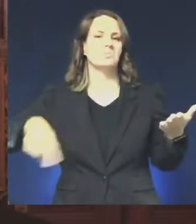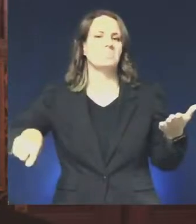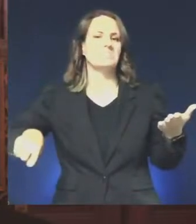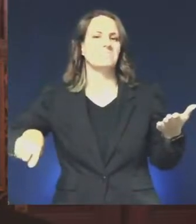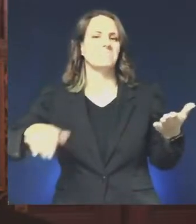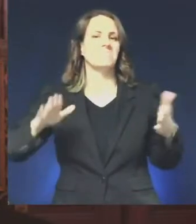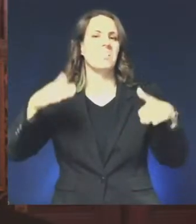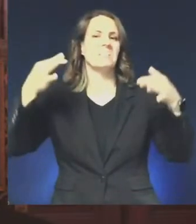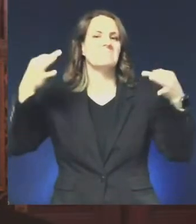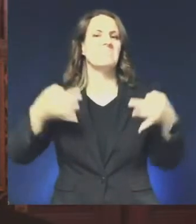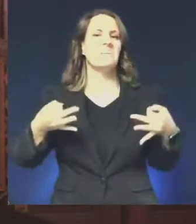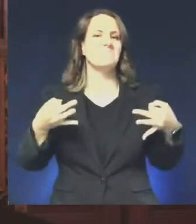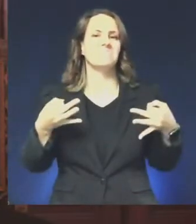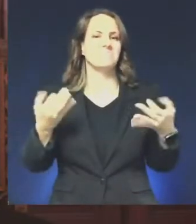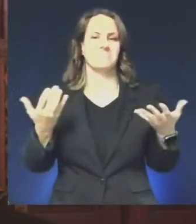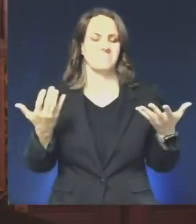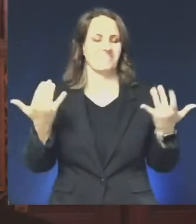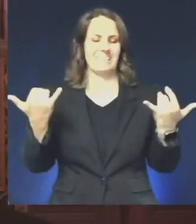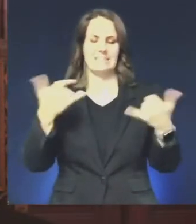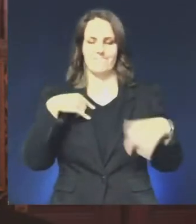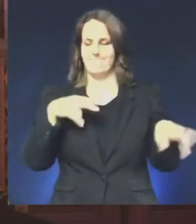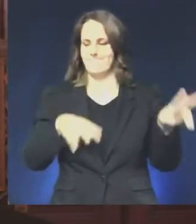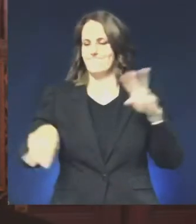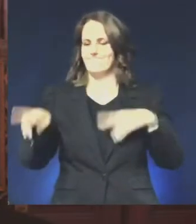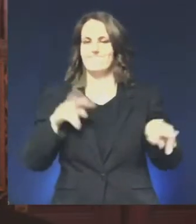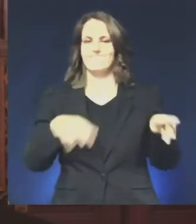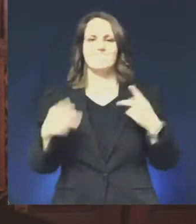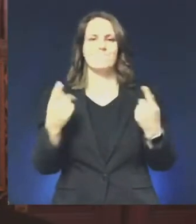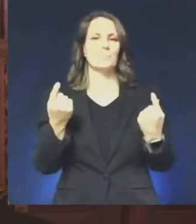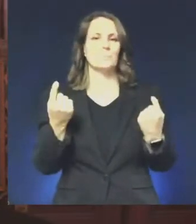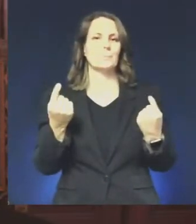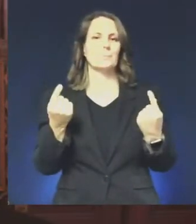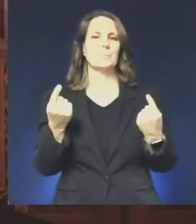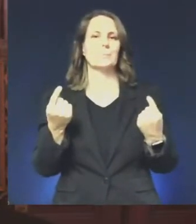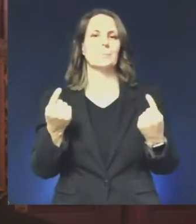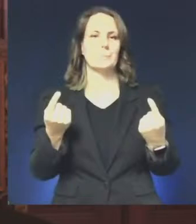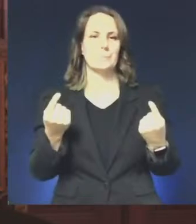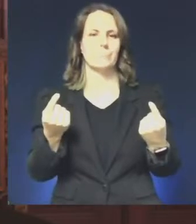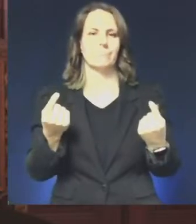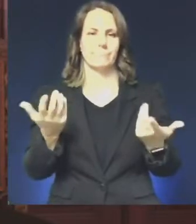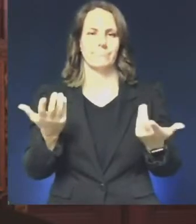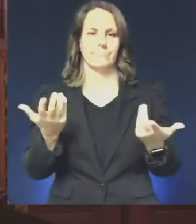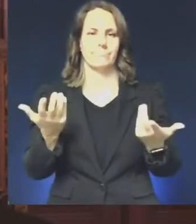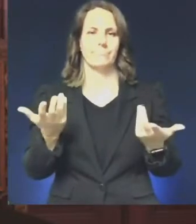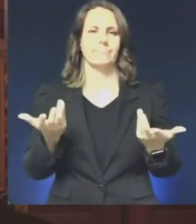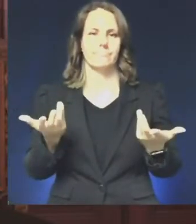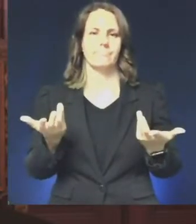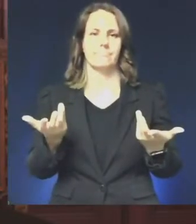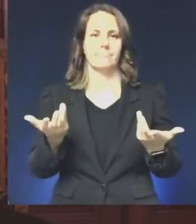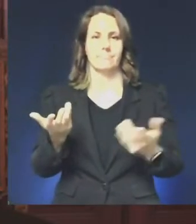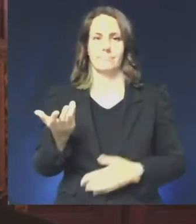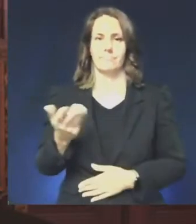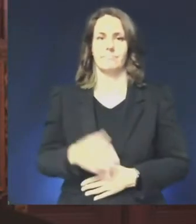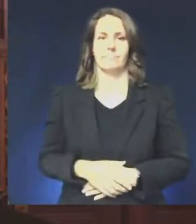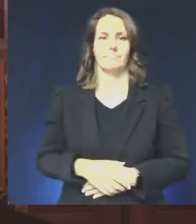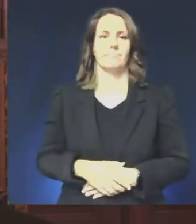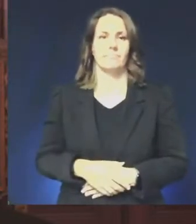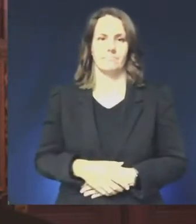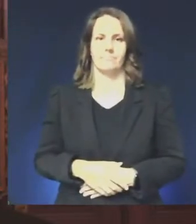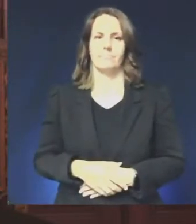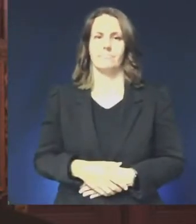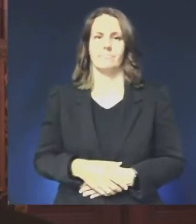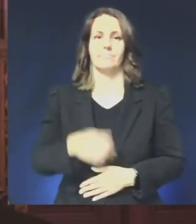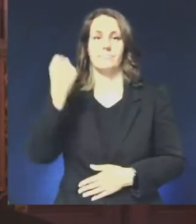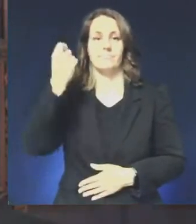as an employer of many thousands of people, we want to make sure that we're doing our part to get shots in